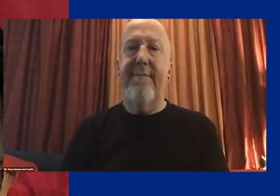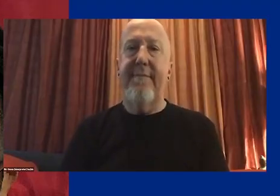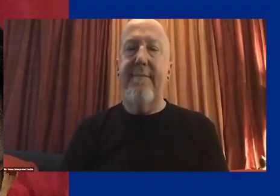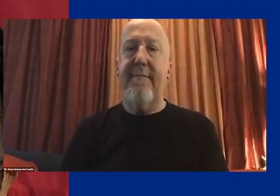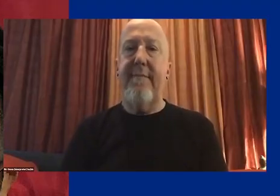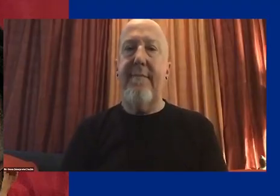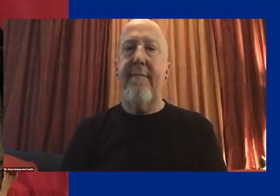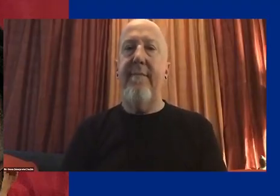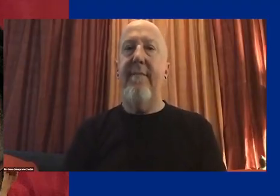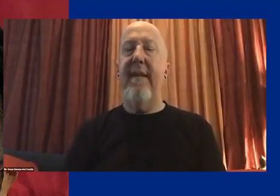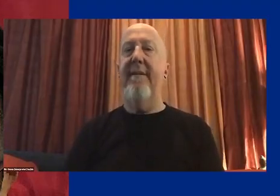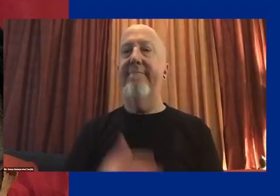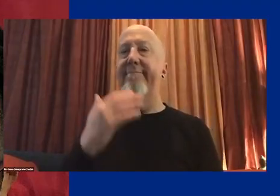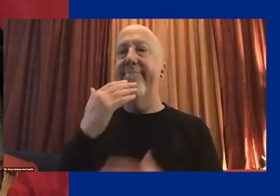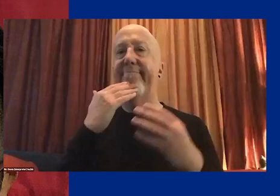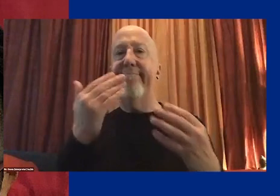Thank you so much.